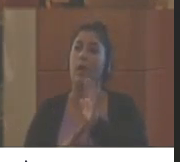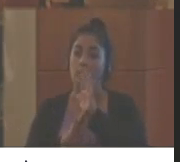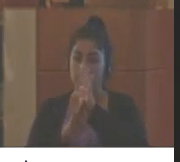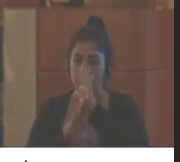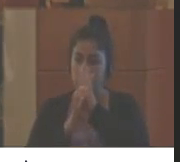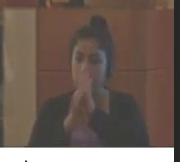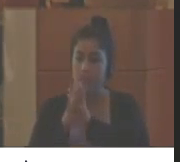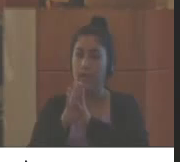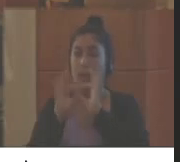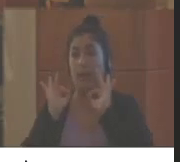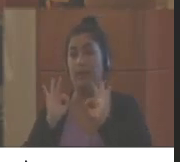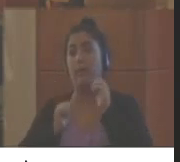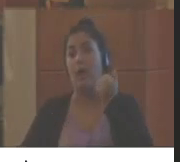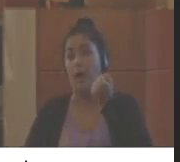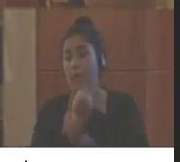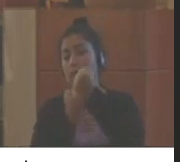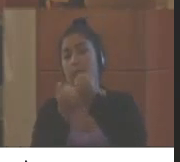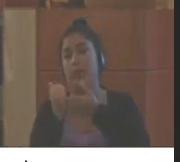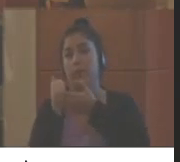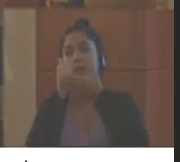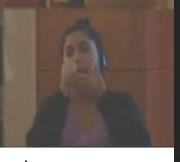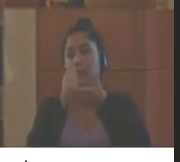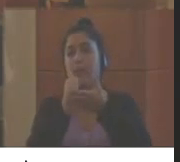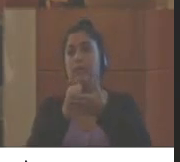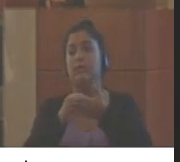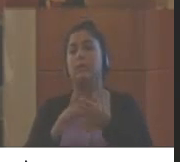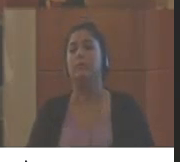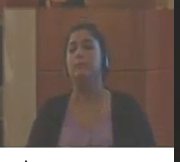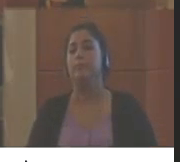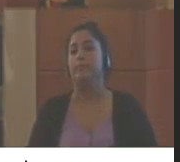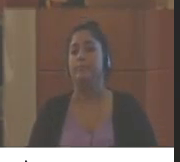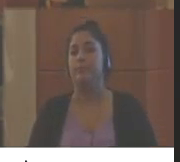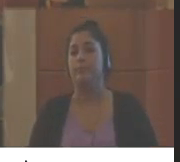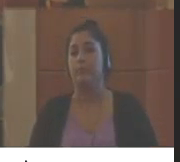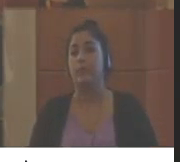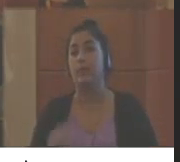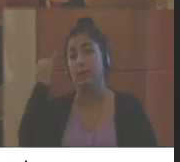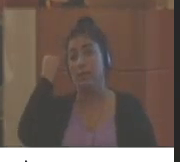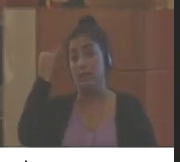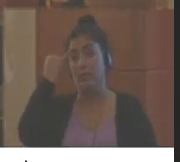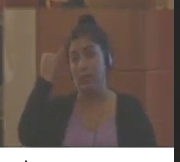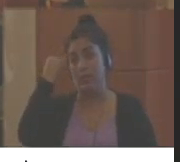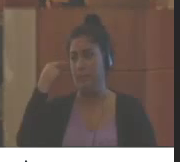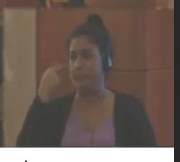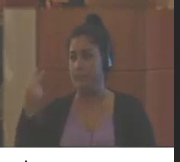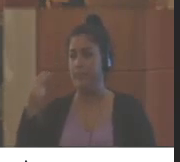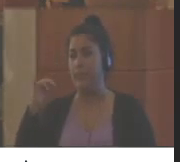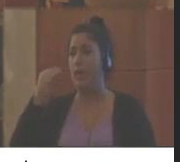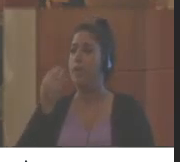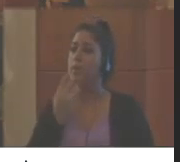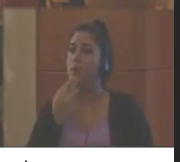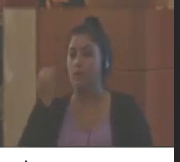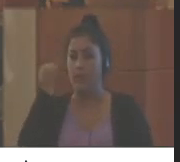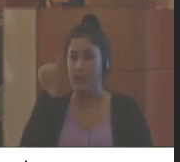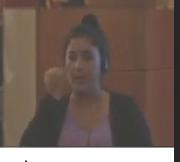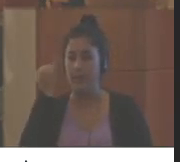the state and the relations that this state has with the rest of the global scheme. In our case, in Colombia, when we talk